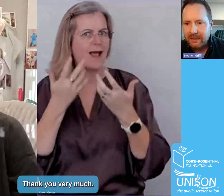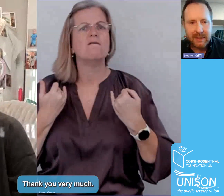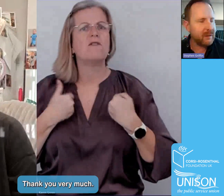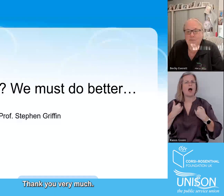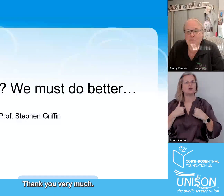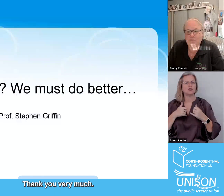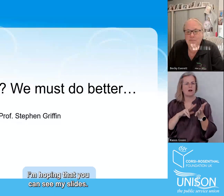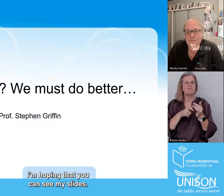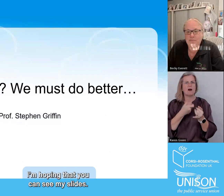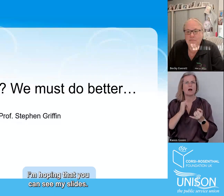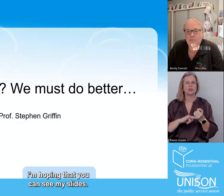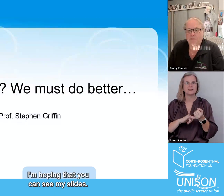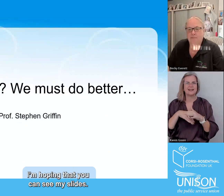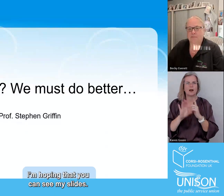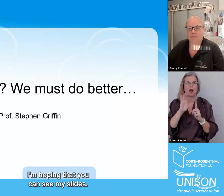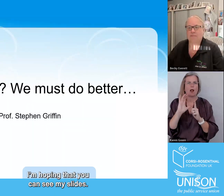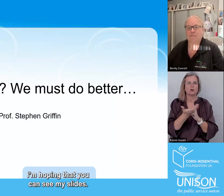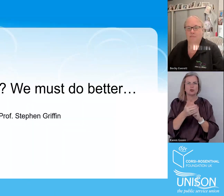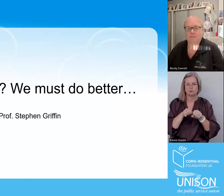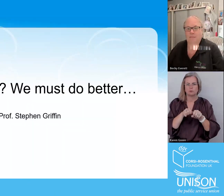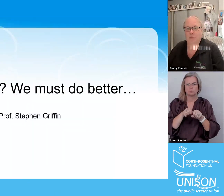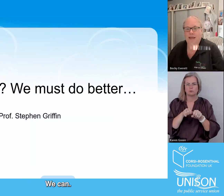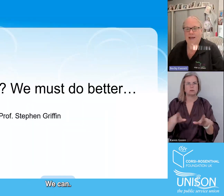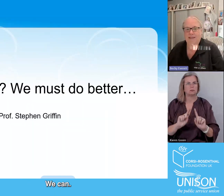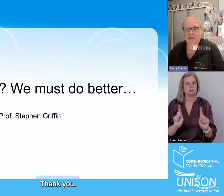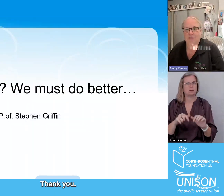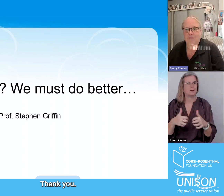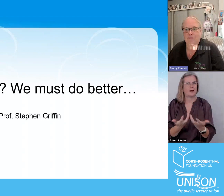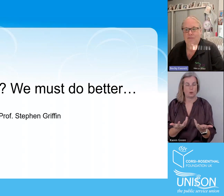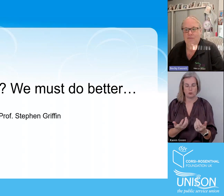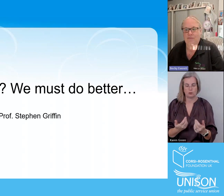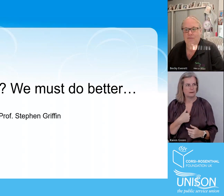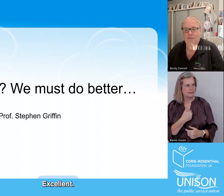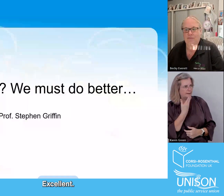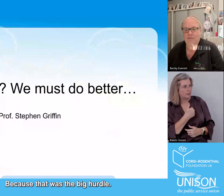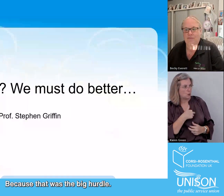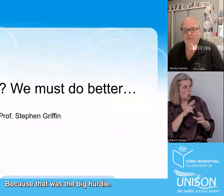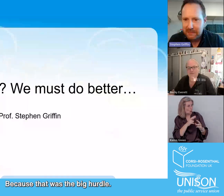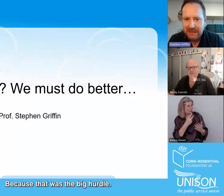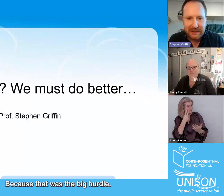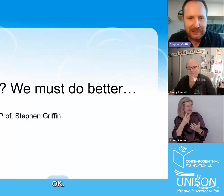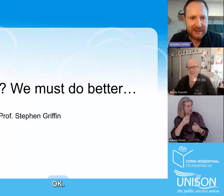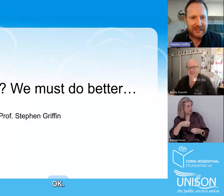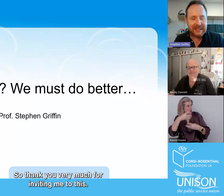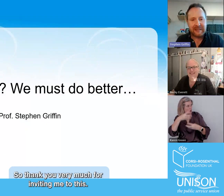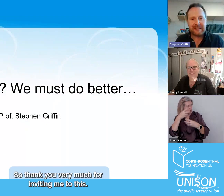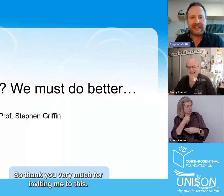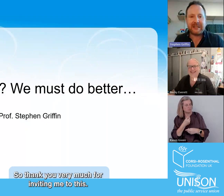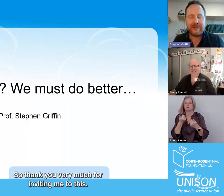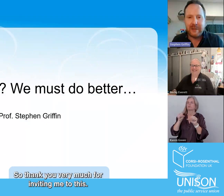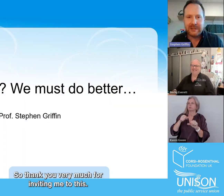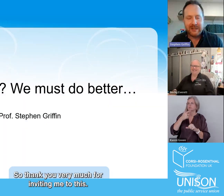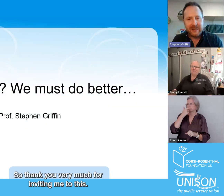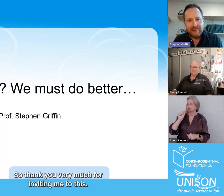Okay, thank you very much. I'm hoping that you can see my slides. We can, thank you. Excellent, because that was the big hurdle. Okay, so